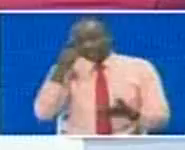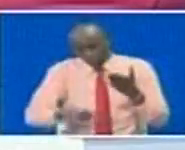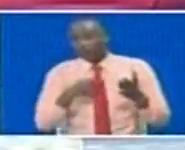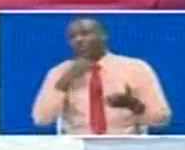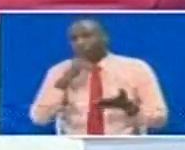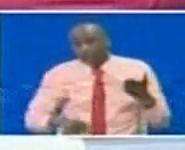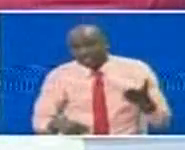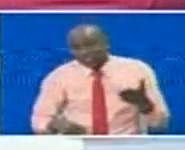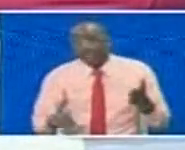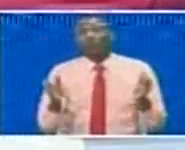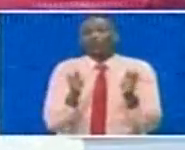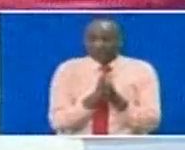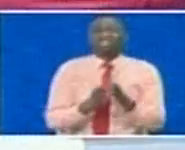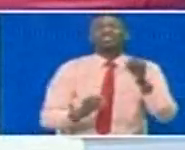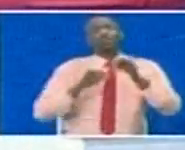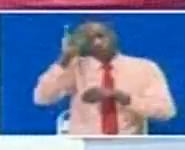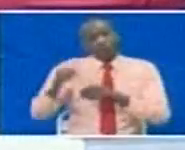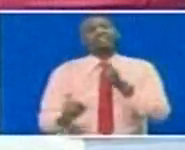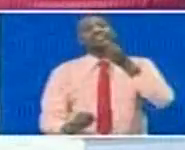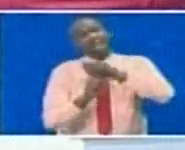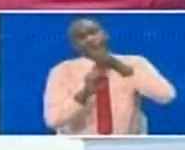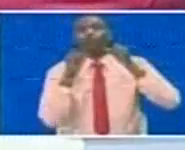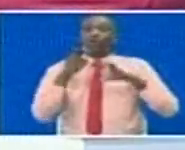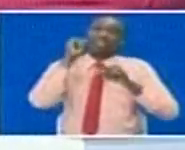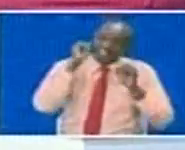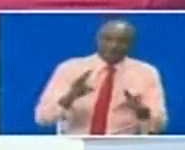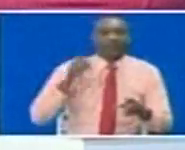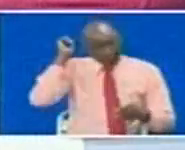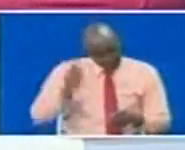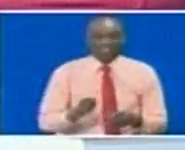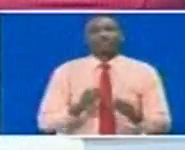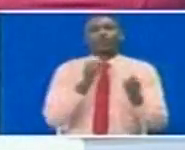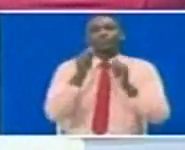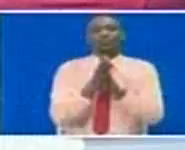position with or without the support of the Jubilee Party.